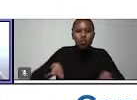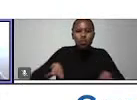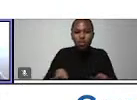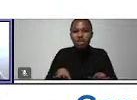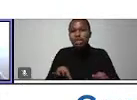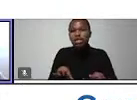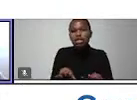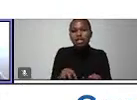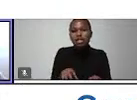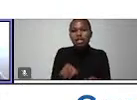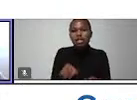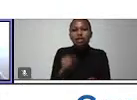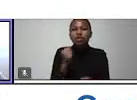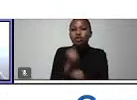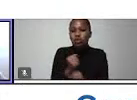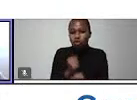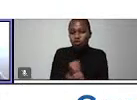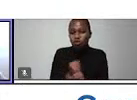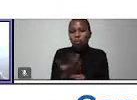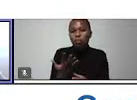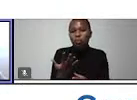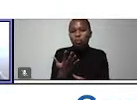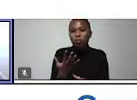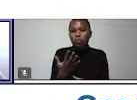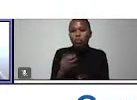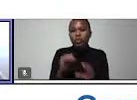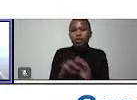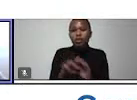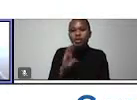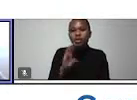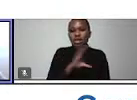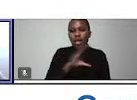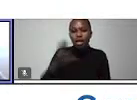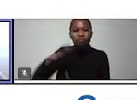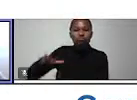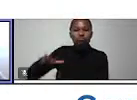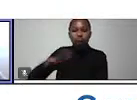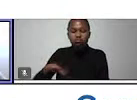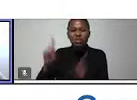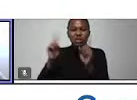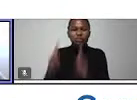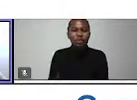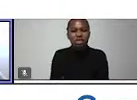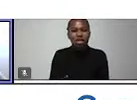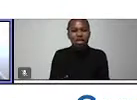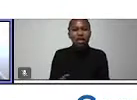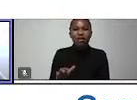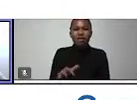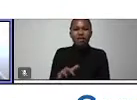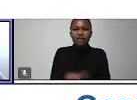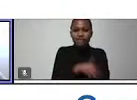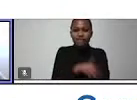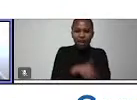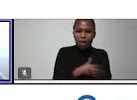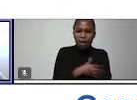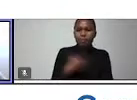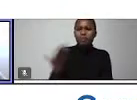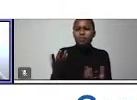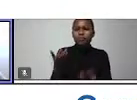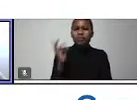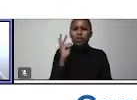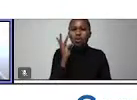and also the job impact on the Western Cape industry, especially on farm and also on processing, especially in wine,